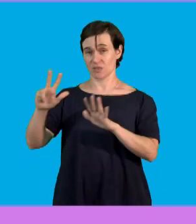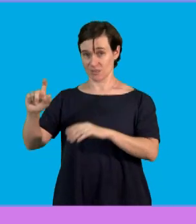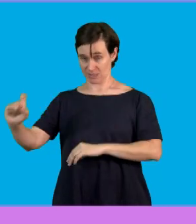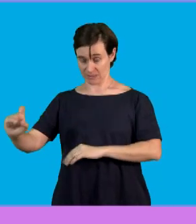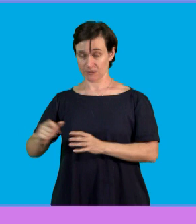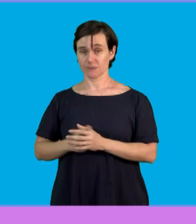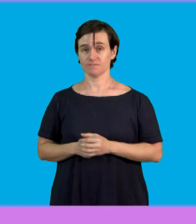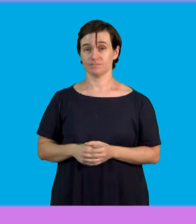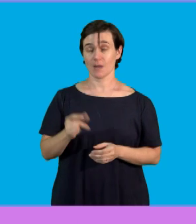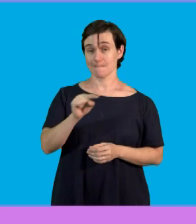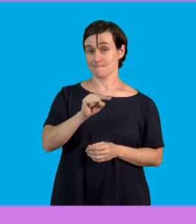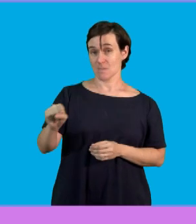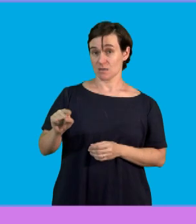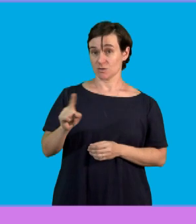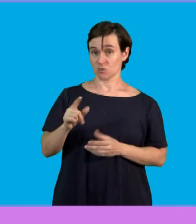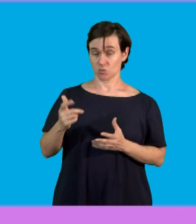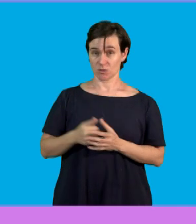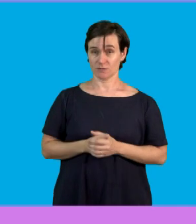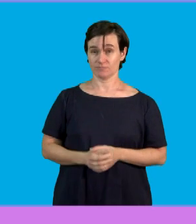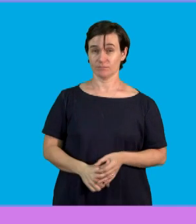48 cents minus